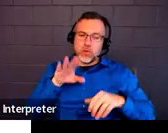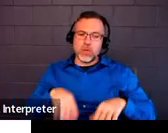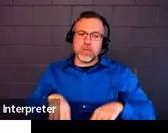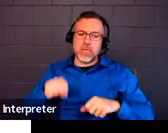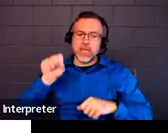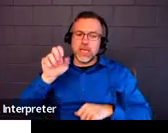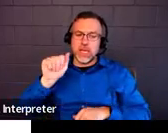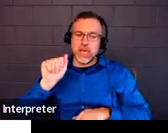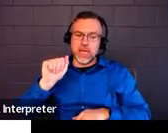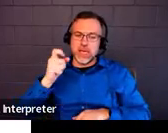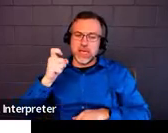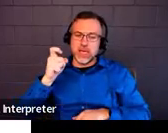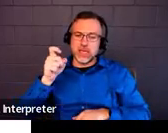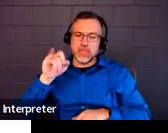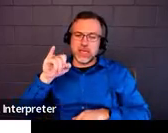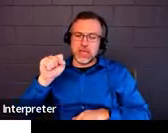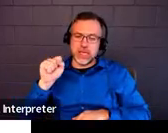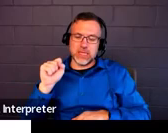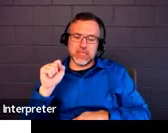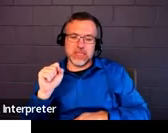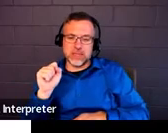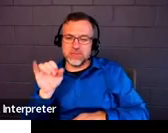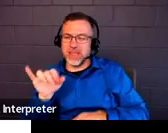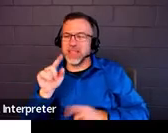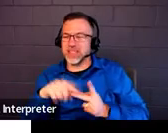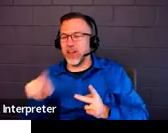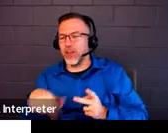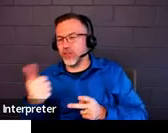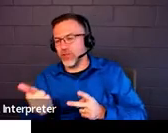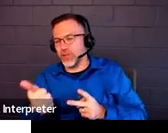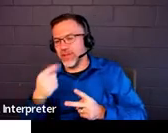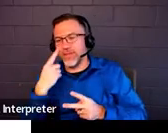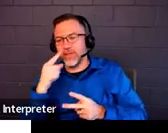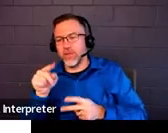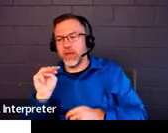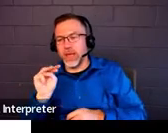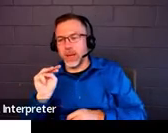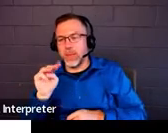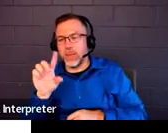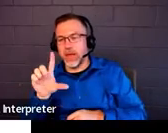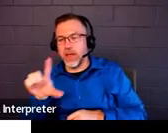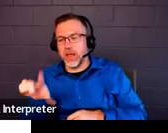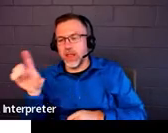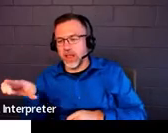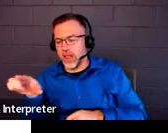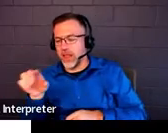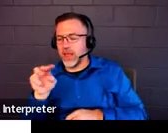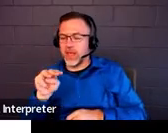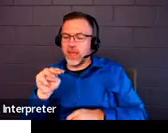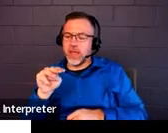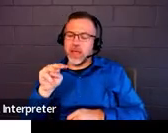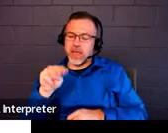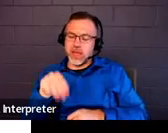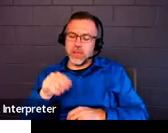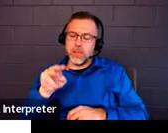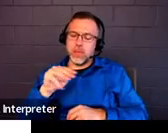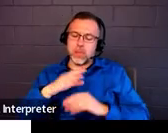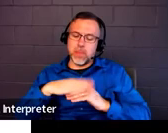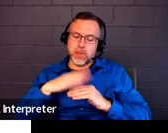which is, of course, the alternate for MLLs. So that would be something that